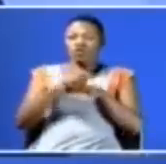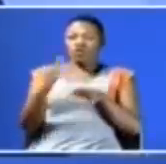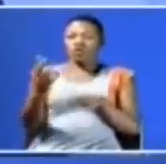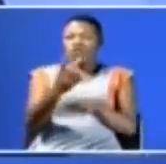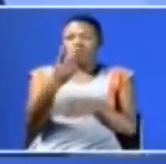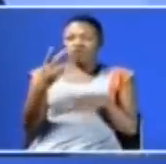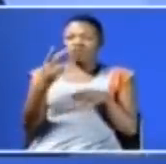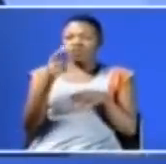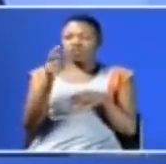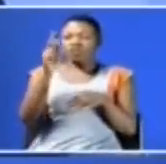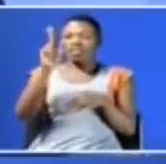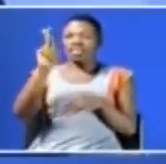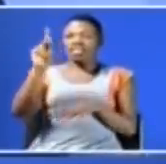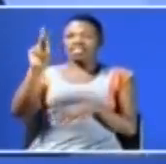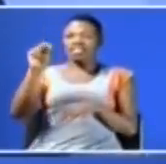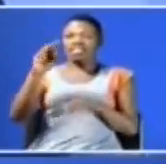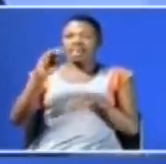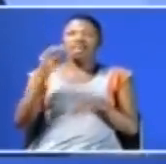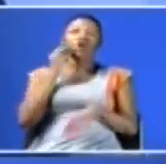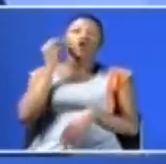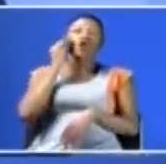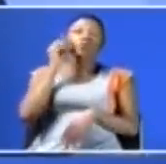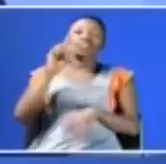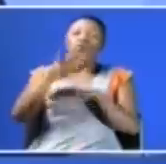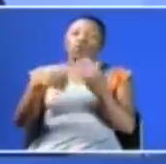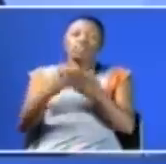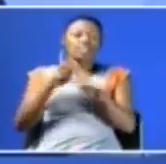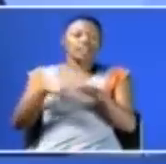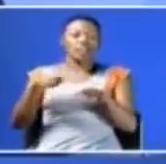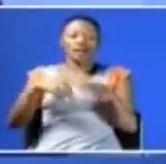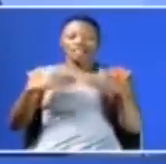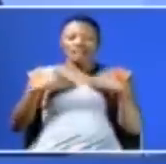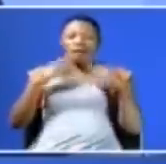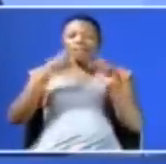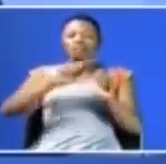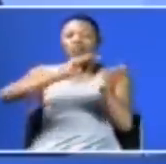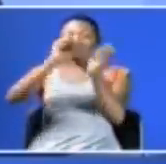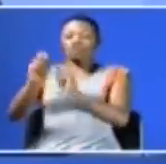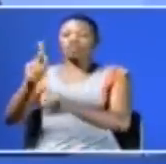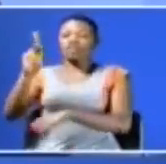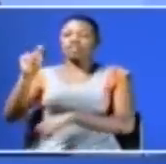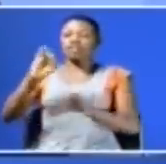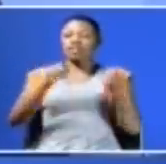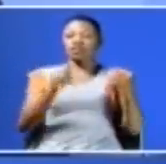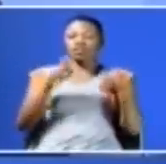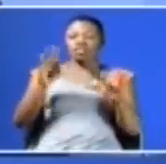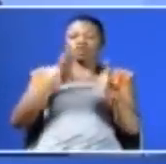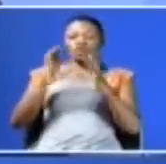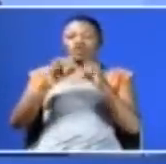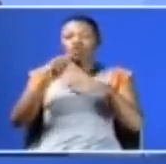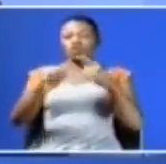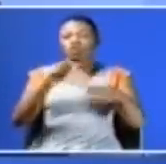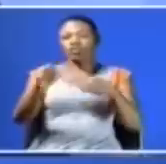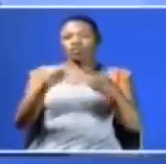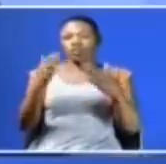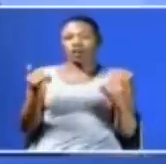KTN Home. That's all the time we had for you this evening, but you can switch over to KTN News where this conversation